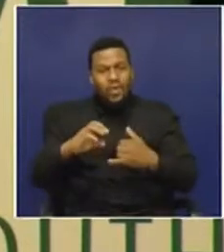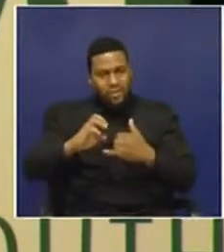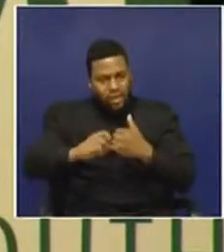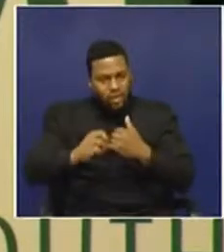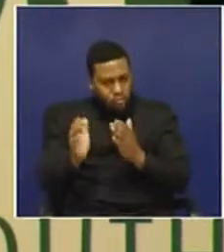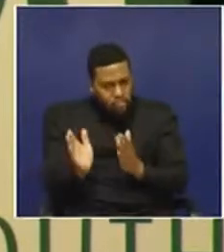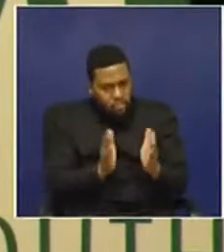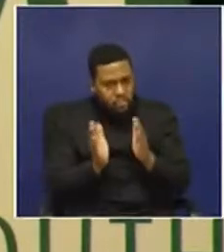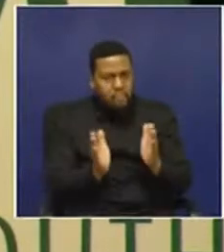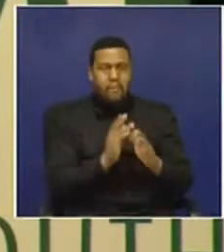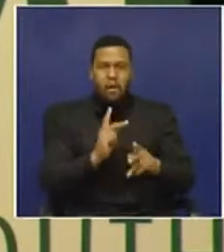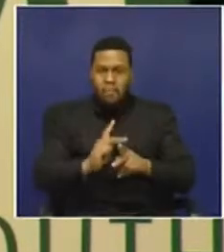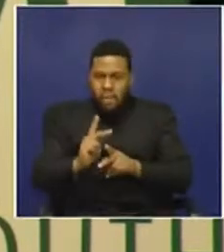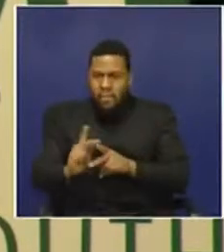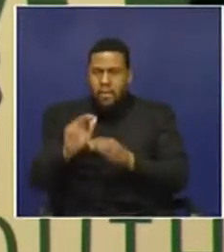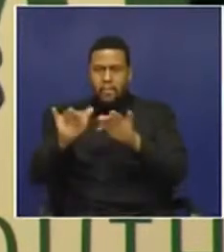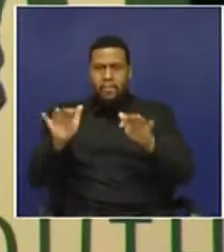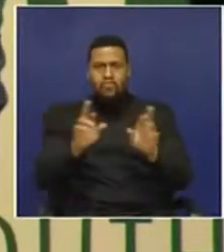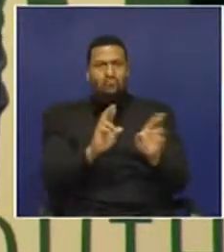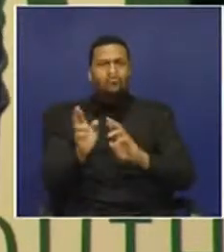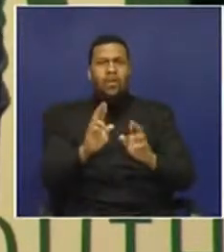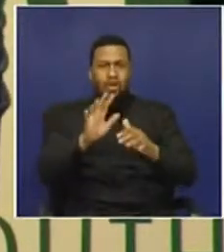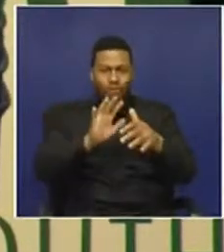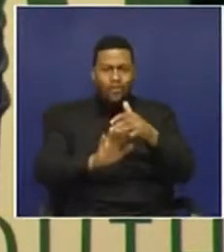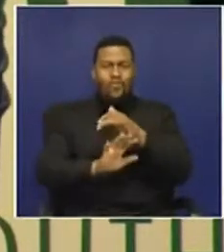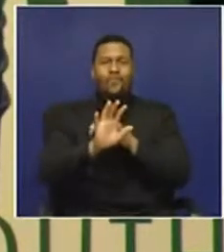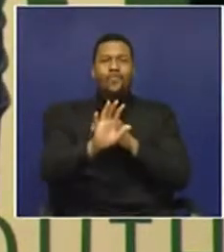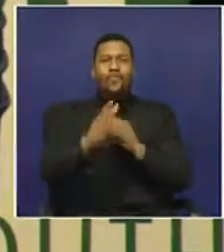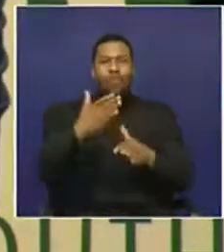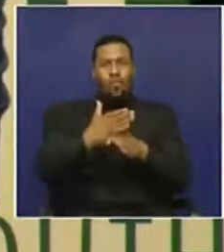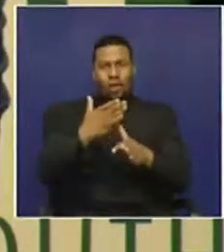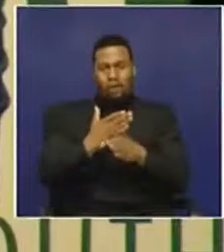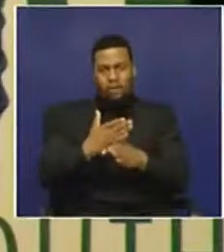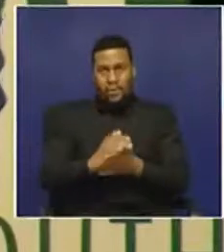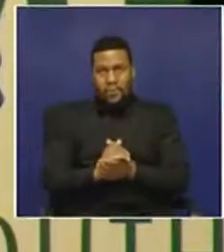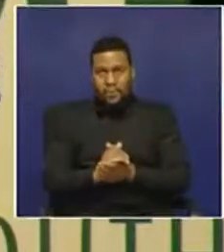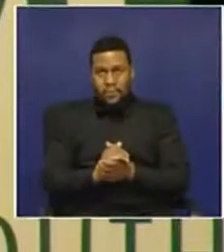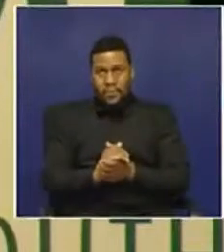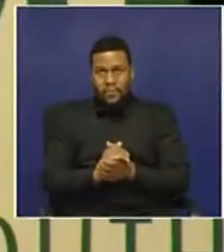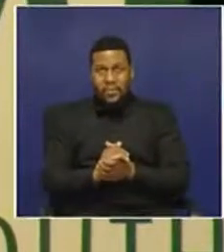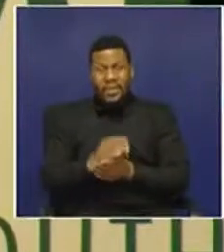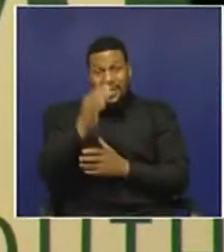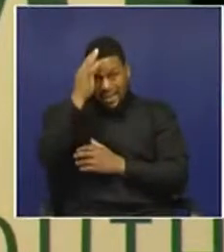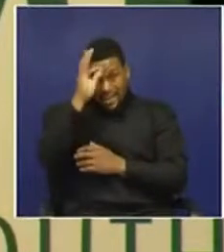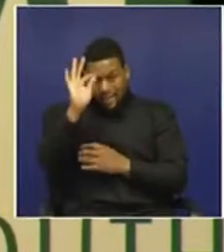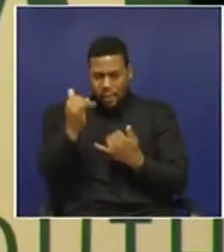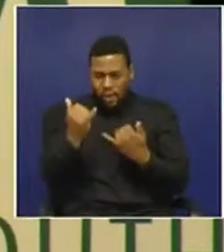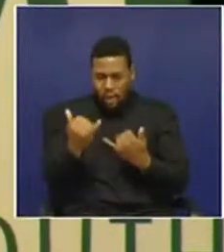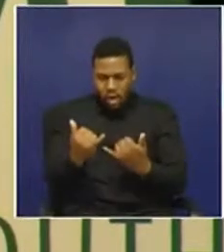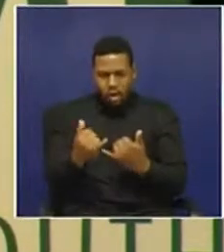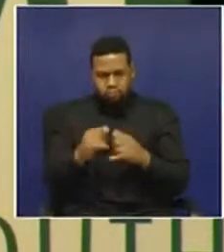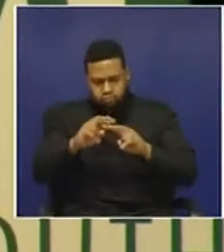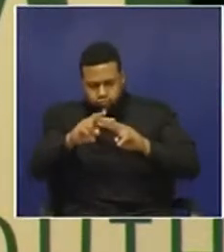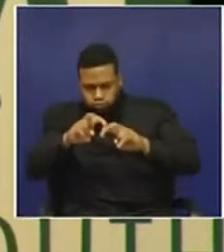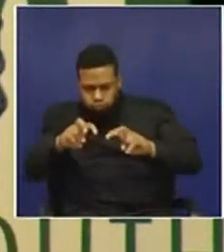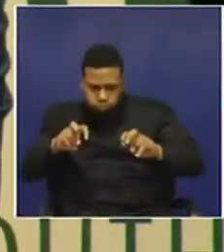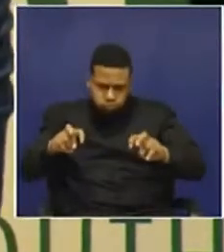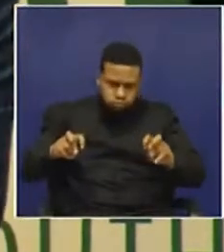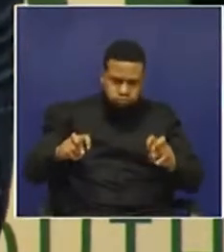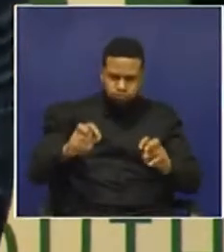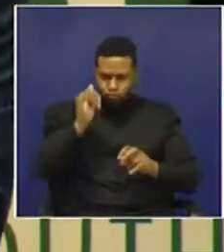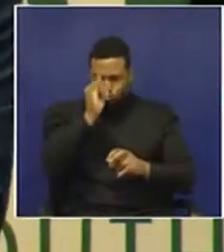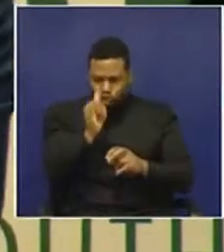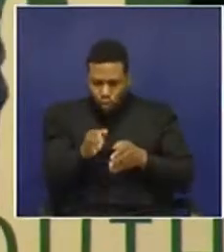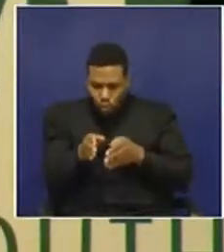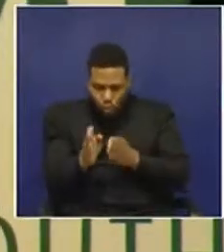market. Beyond providing them a theoretical understanding, the government will explore ways to reorganize training by